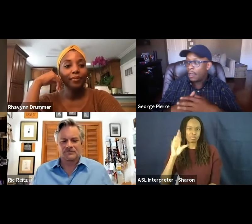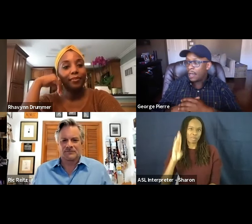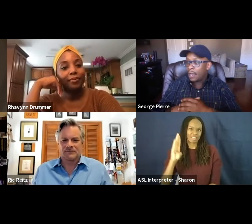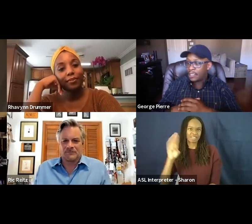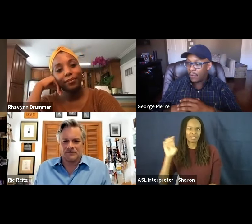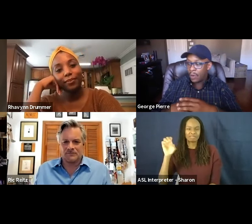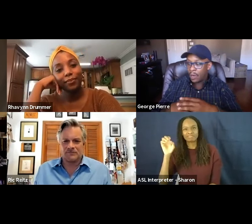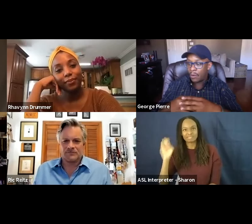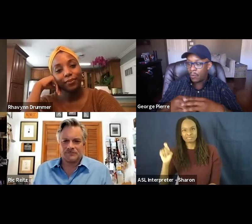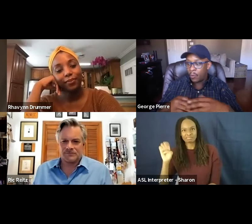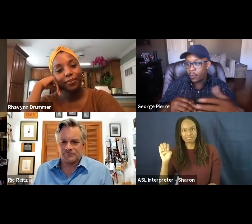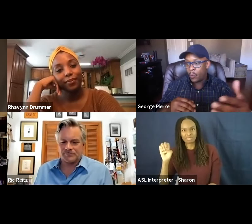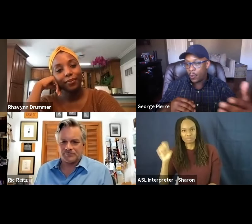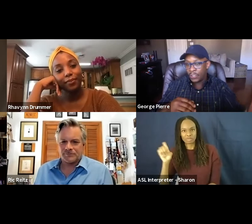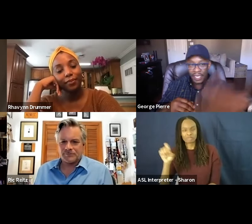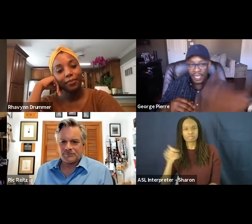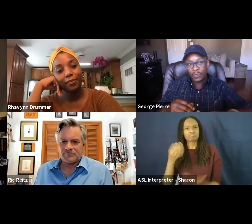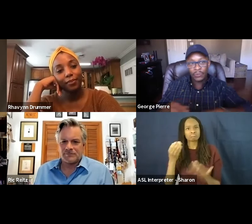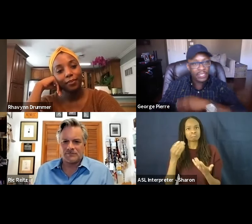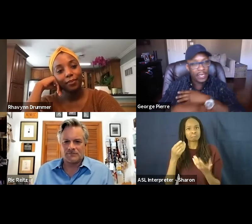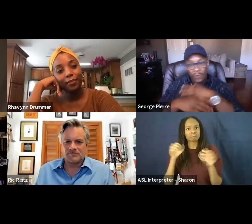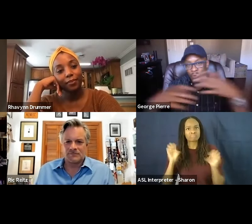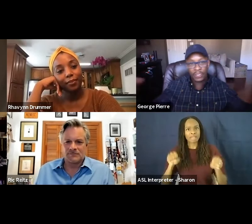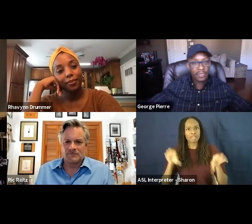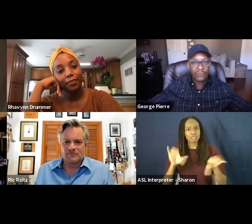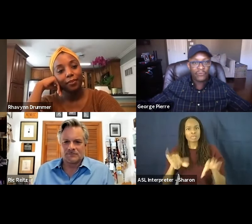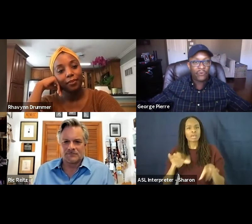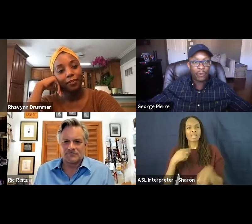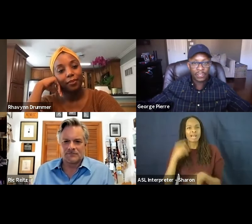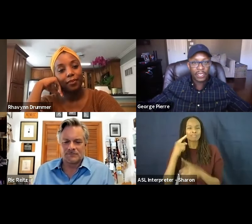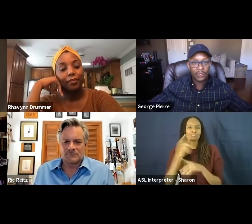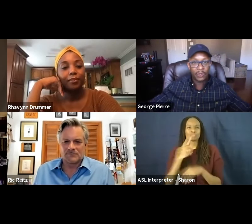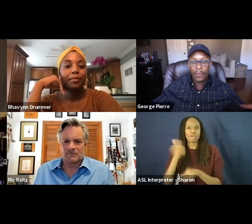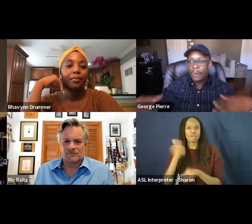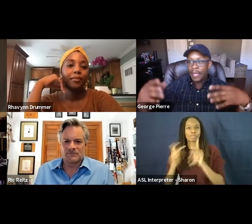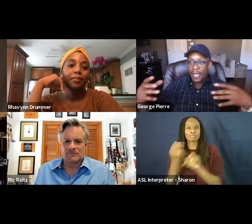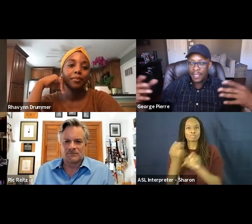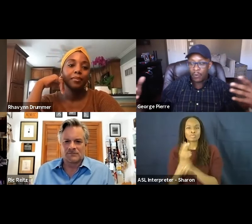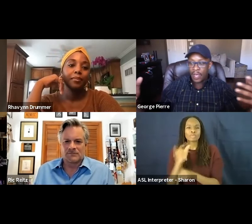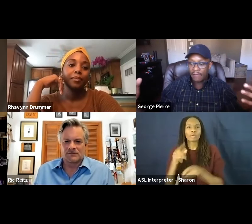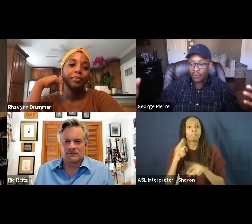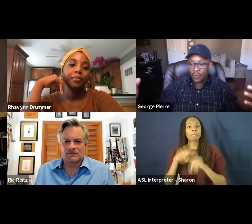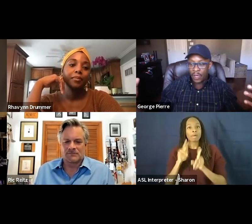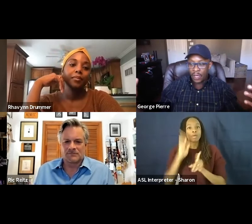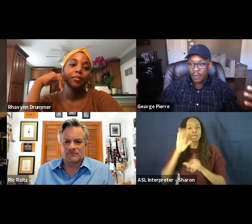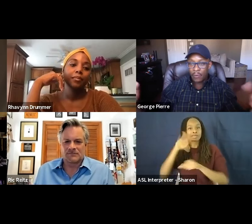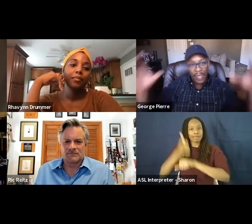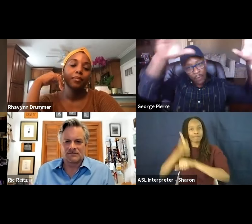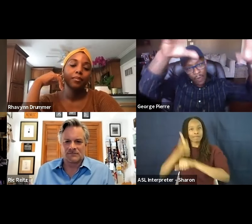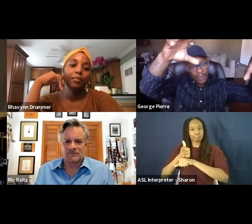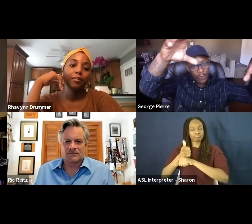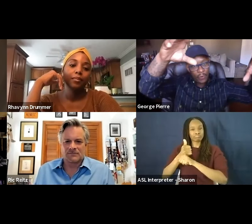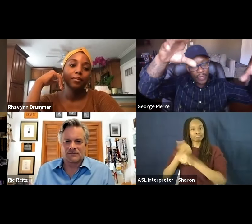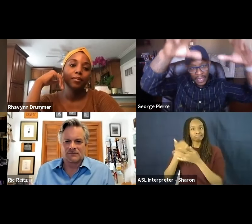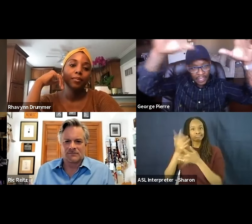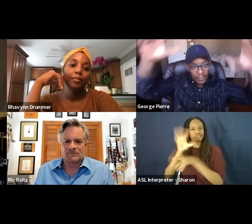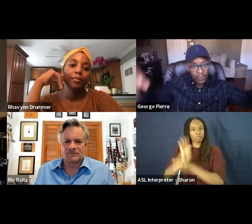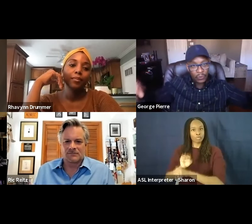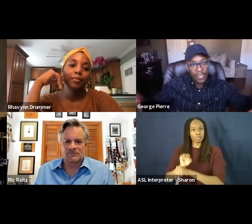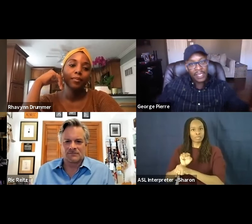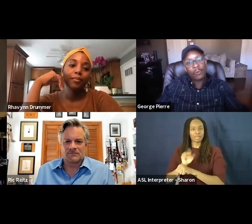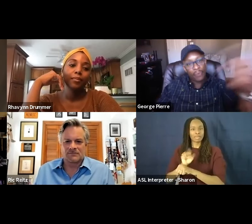is that where we'll schedule you, just like how we usually did before. We'll schedule you and then we'll have you in a waiting room, kind of